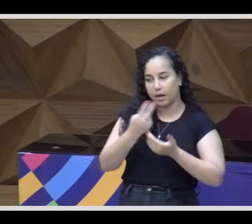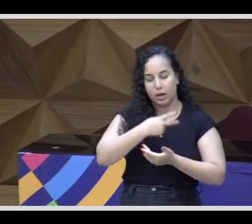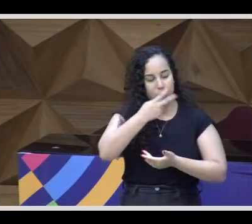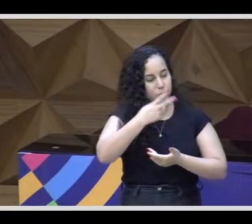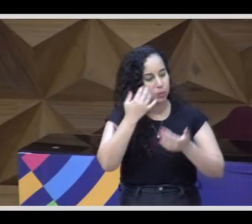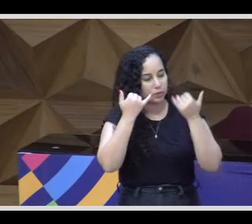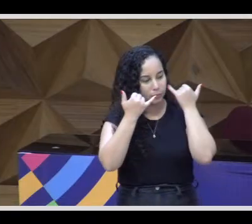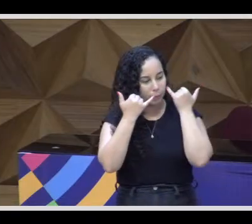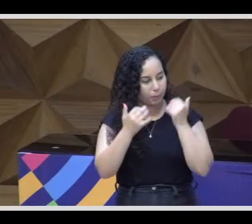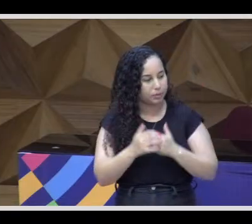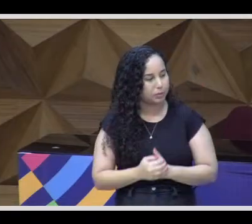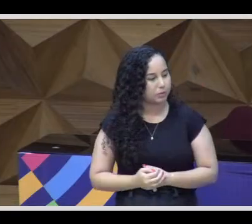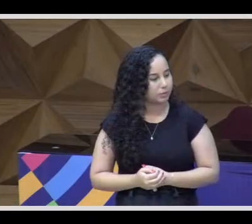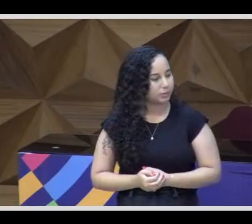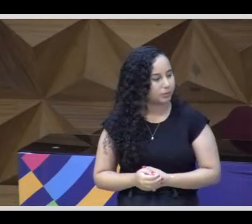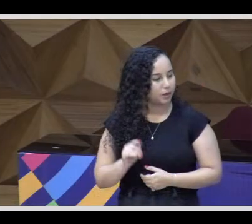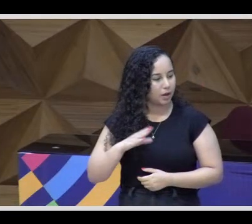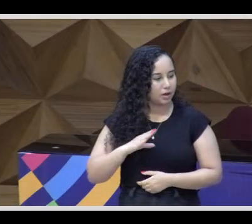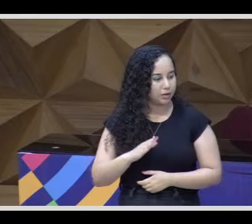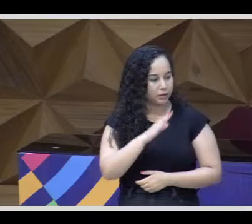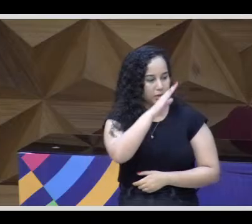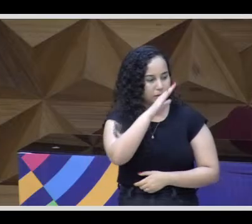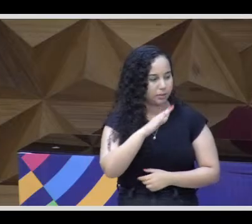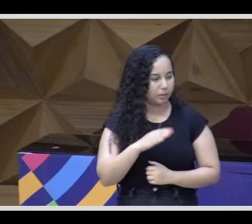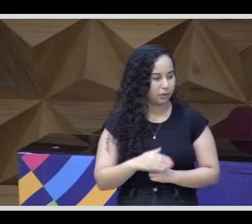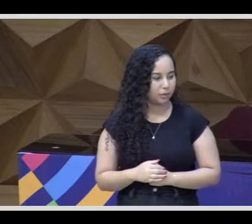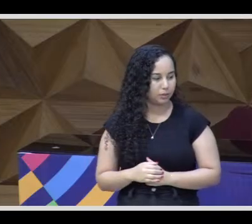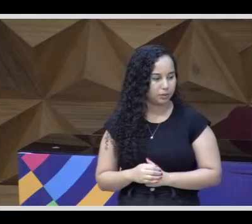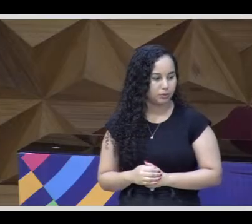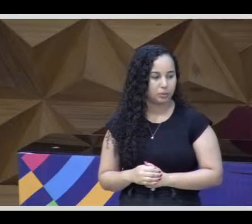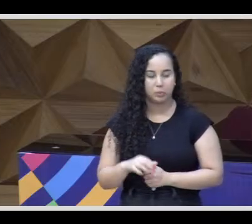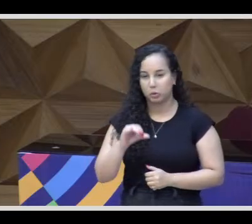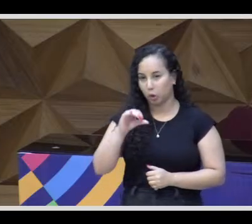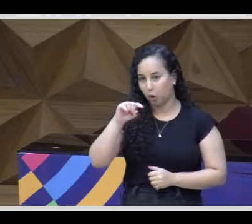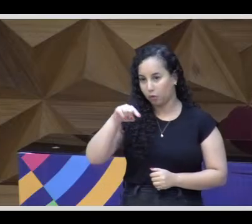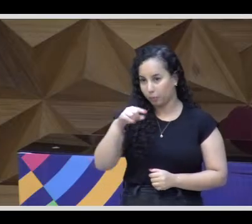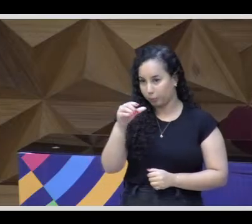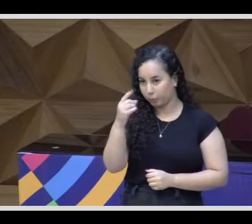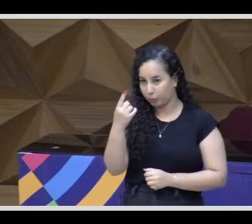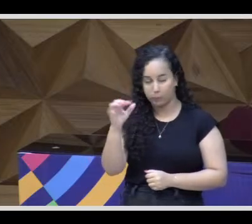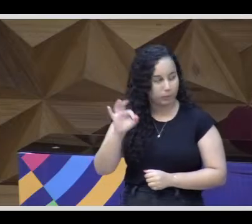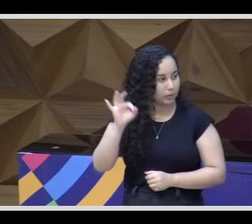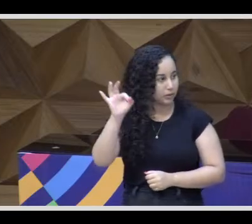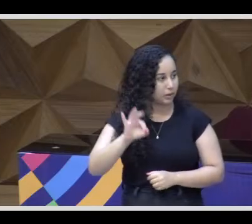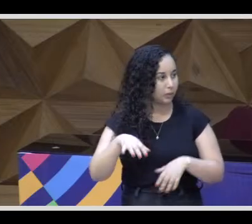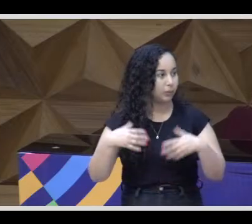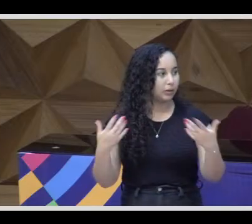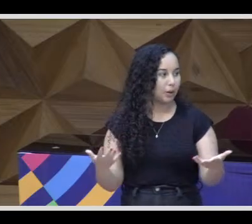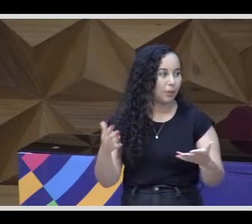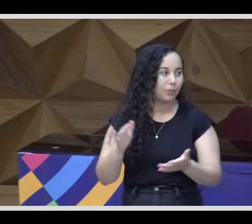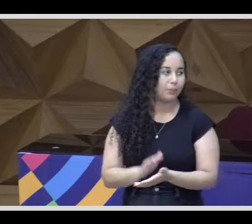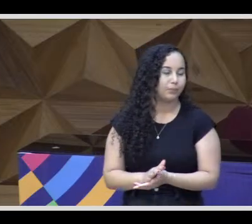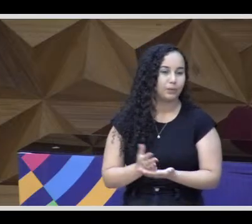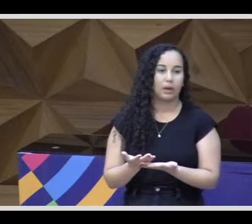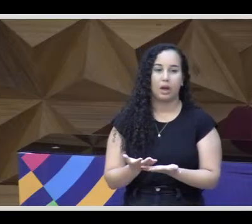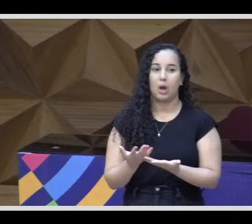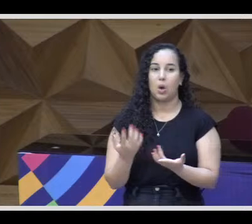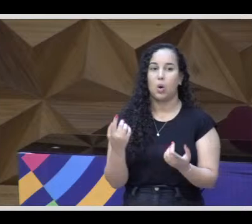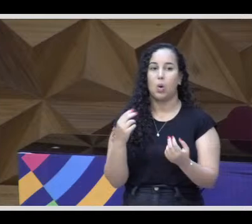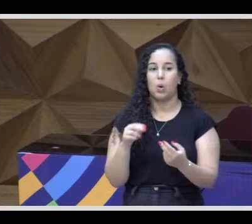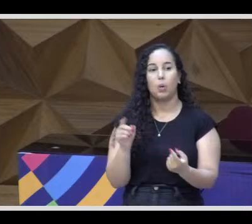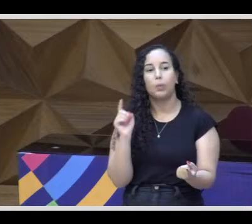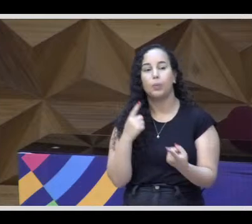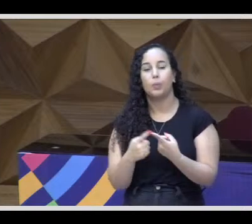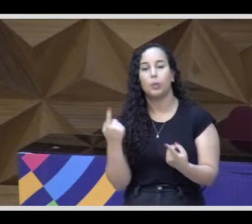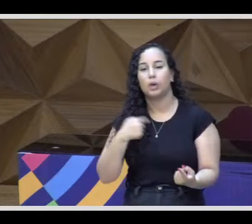9% of increase if they spend money in this initiative. So the reason why I spend so